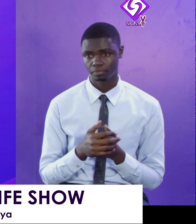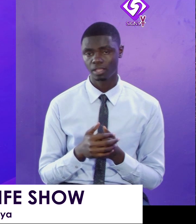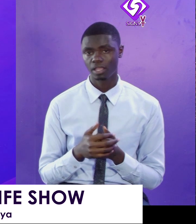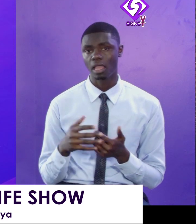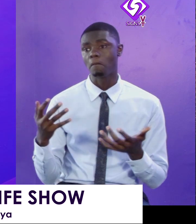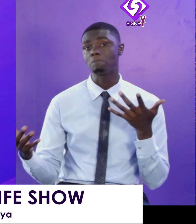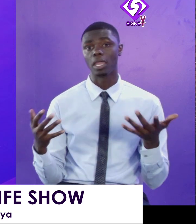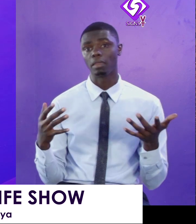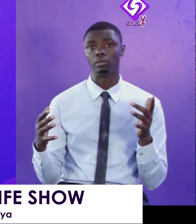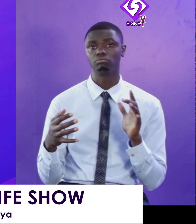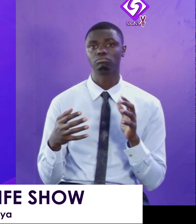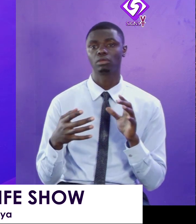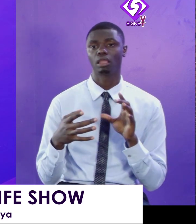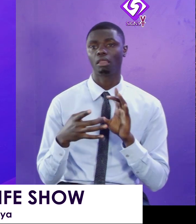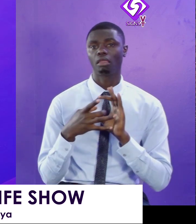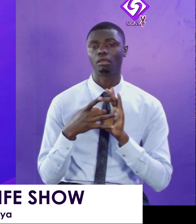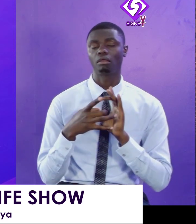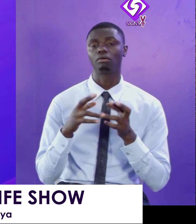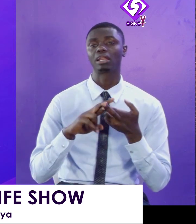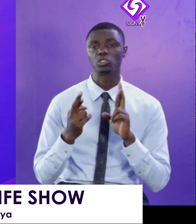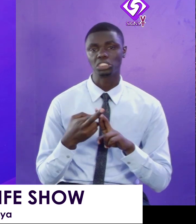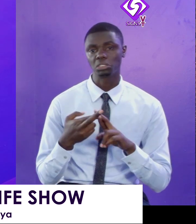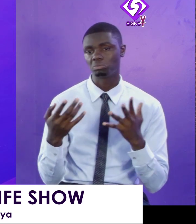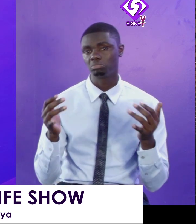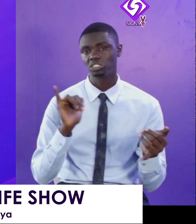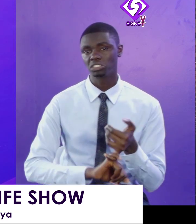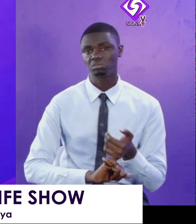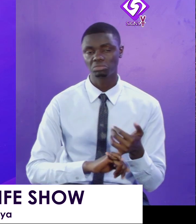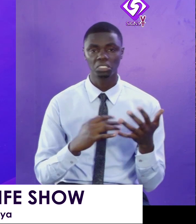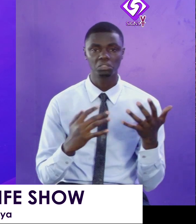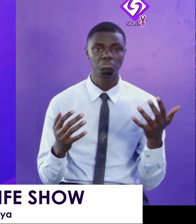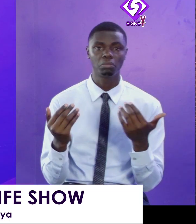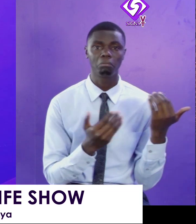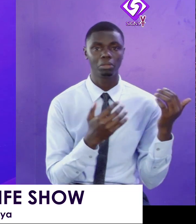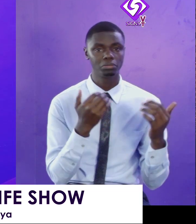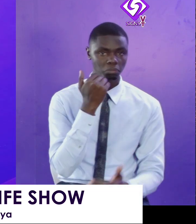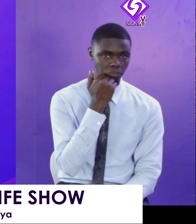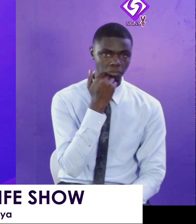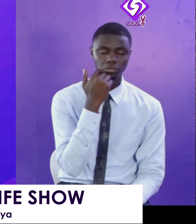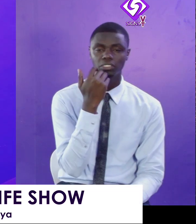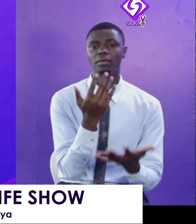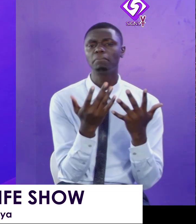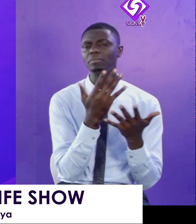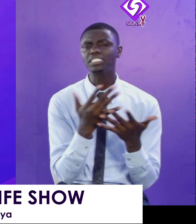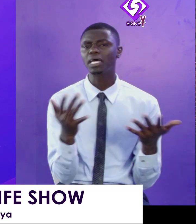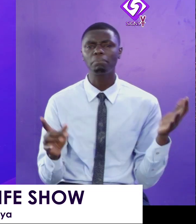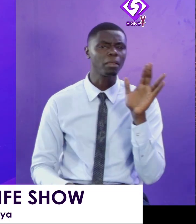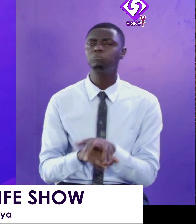a relationship, probably a married person. Your child may be unwell, sick. You may have something that may